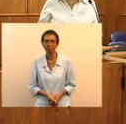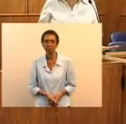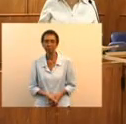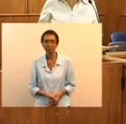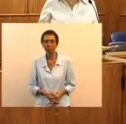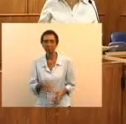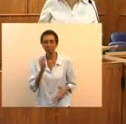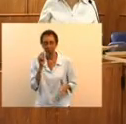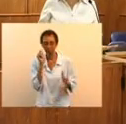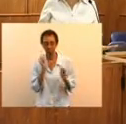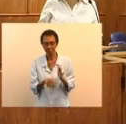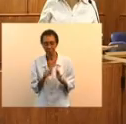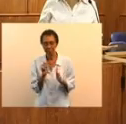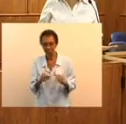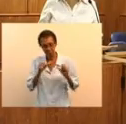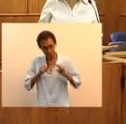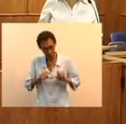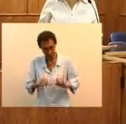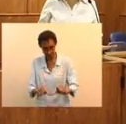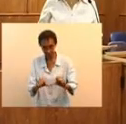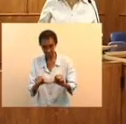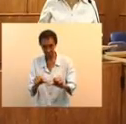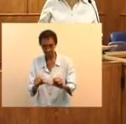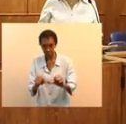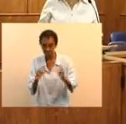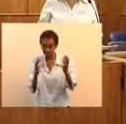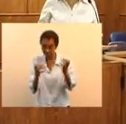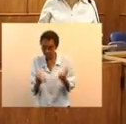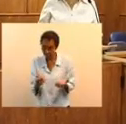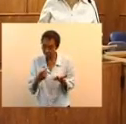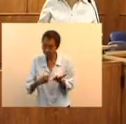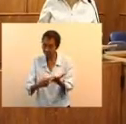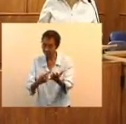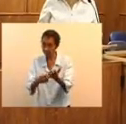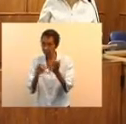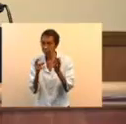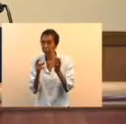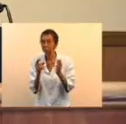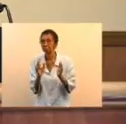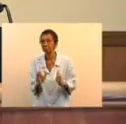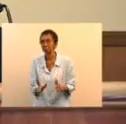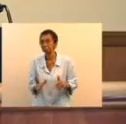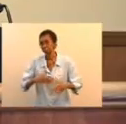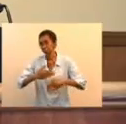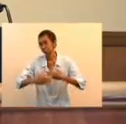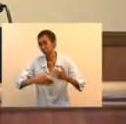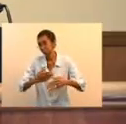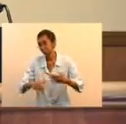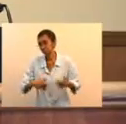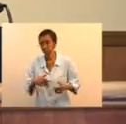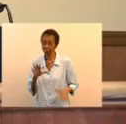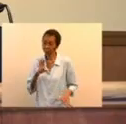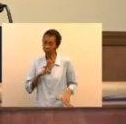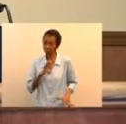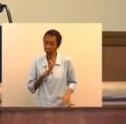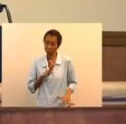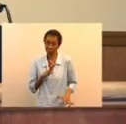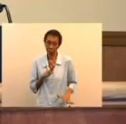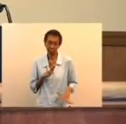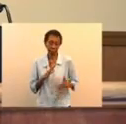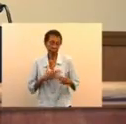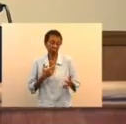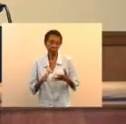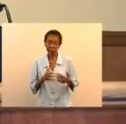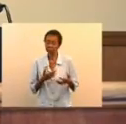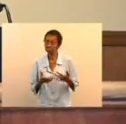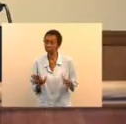Mediation may be a useful alternative at any point before litigation is concluded. Thus, at any time before